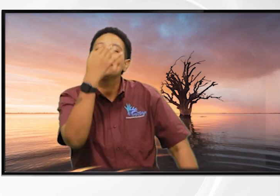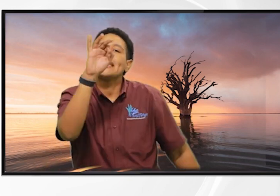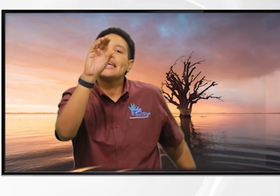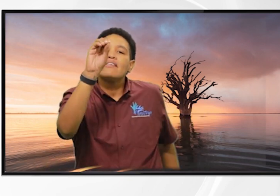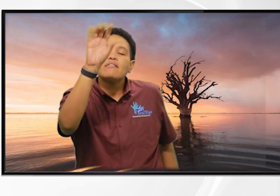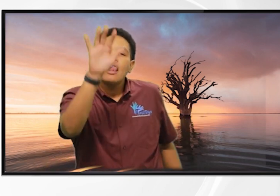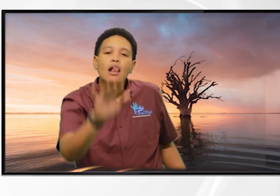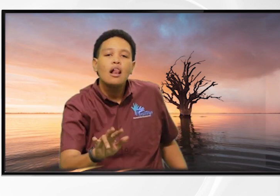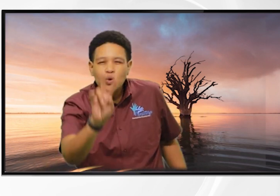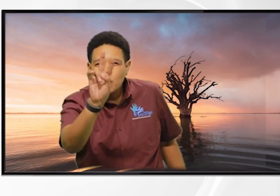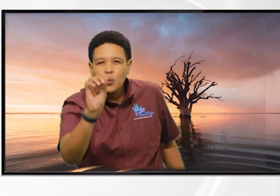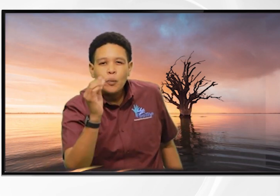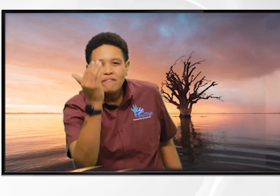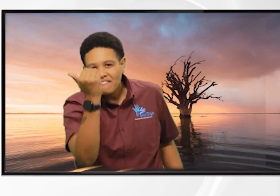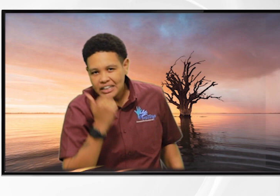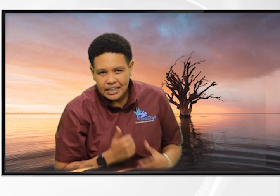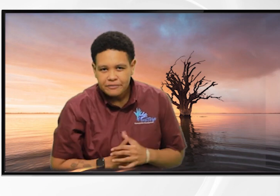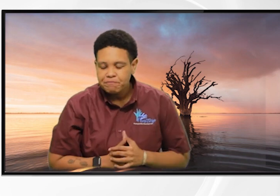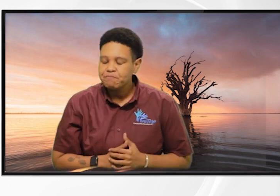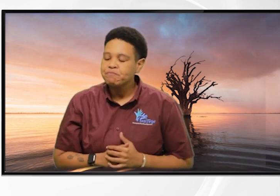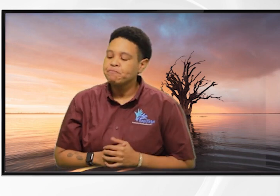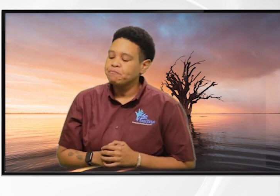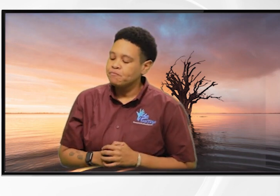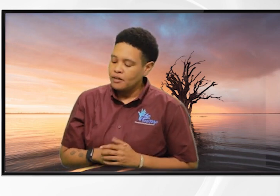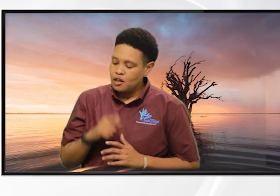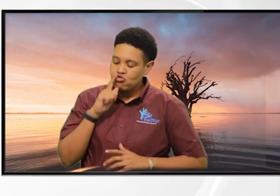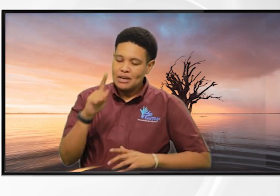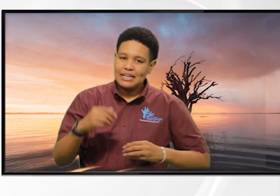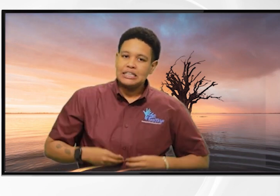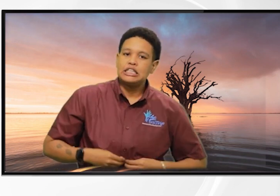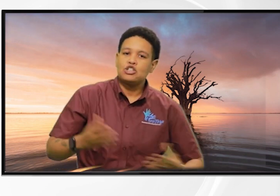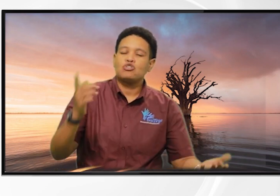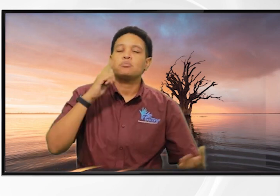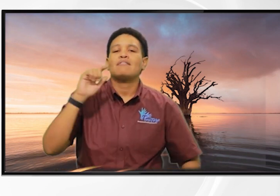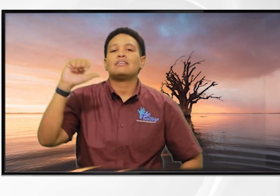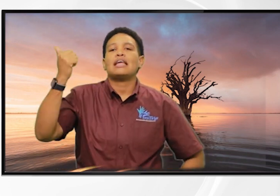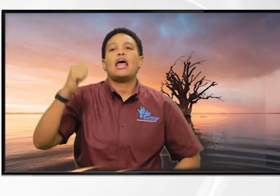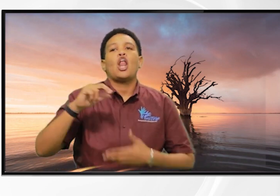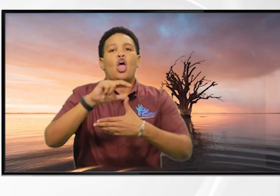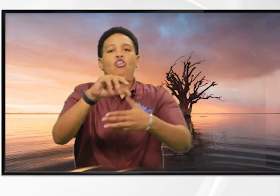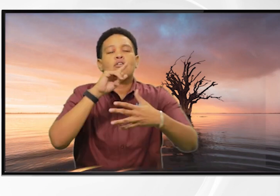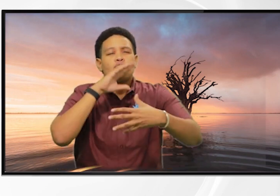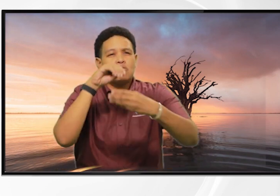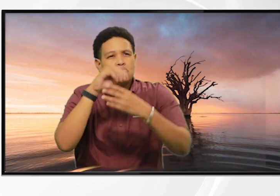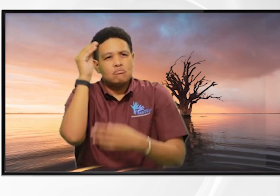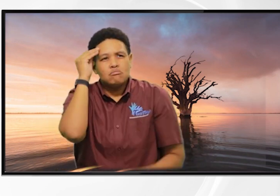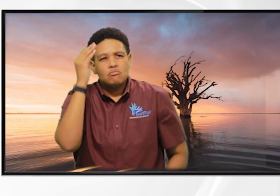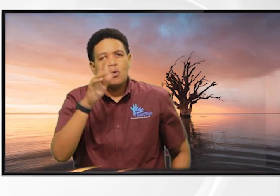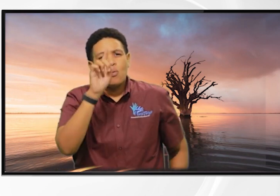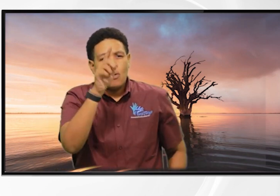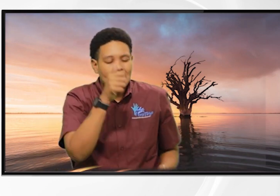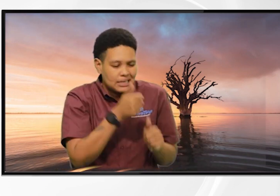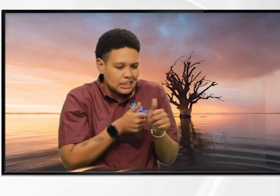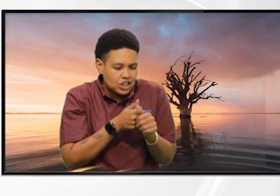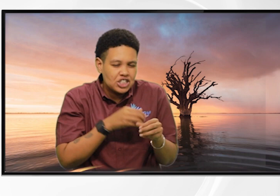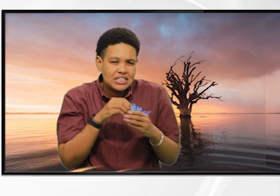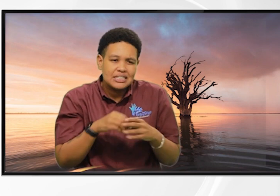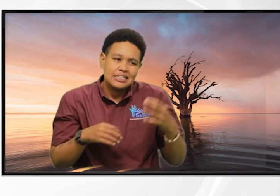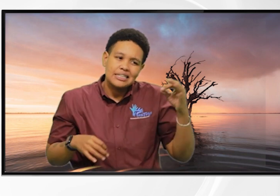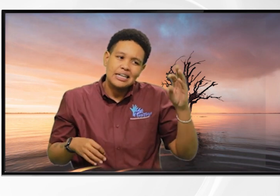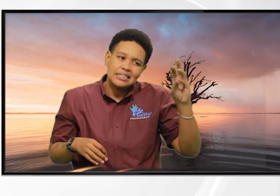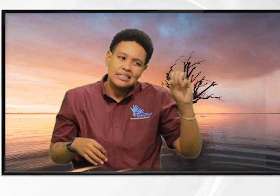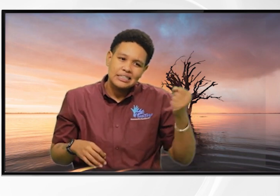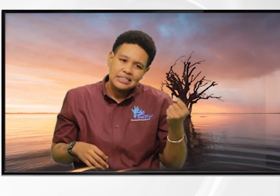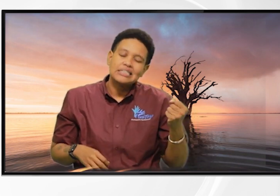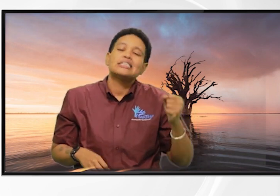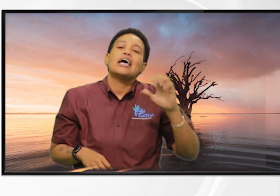and 2015. The distribution of the 10 hurricanes indicates 1 each in the